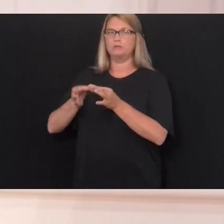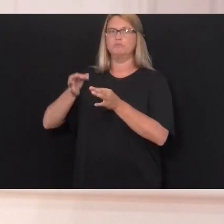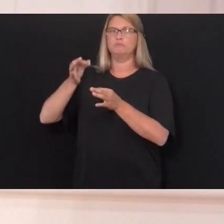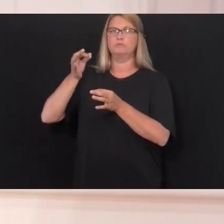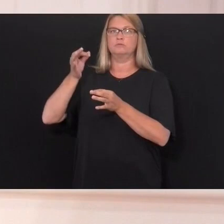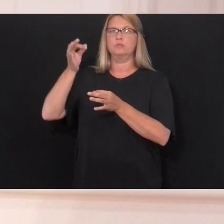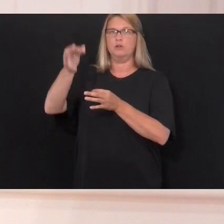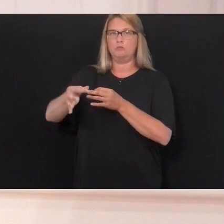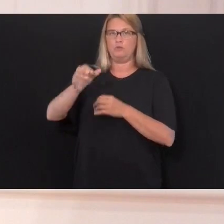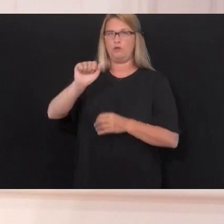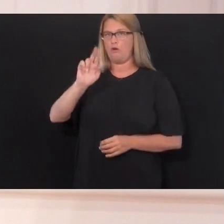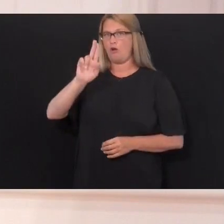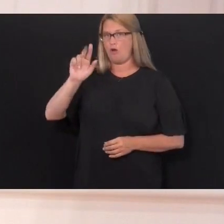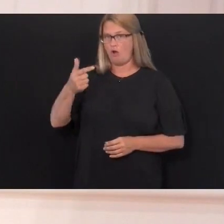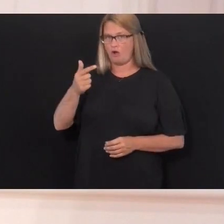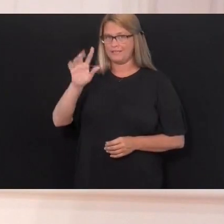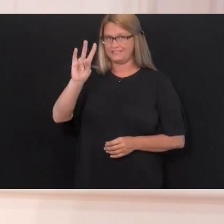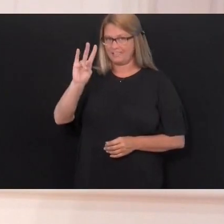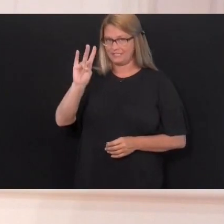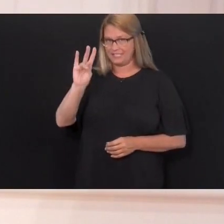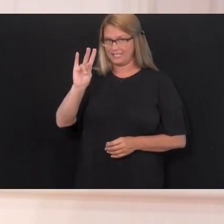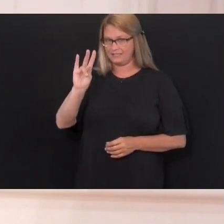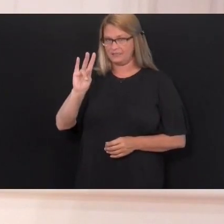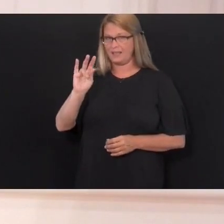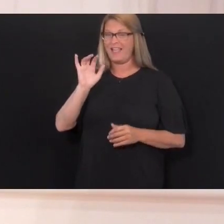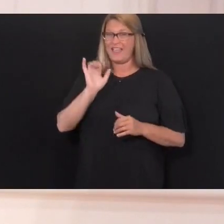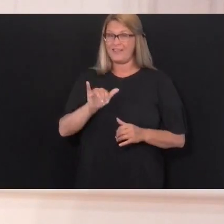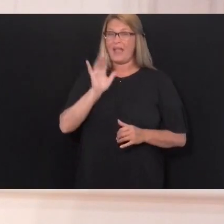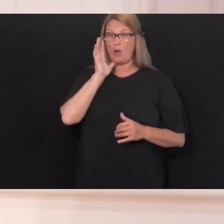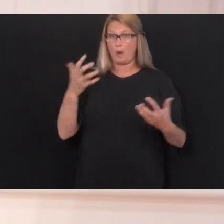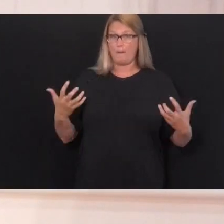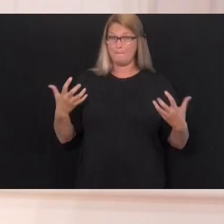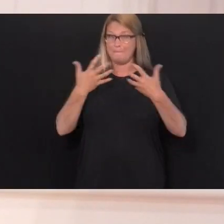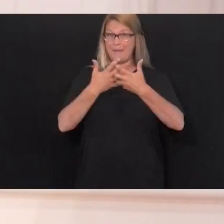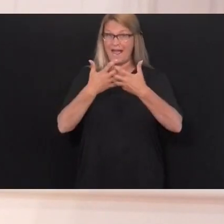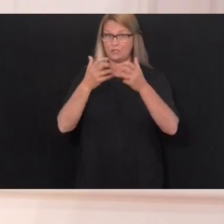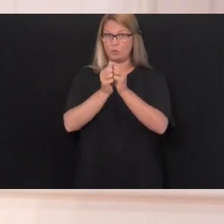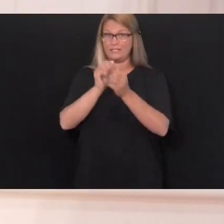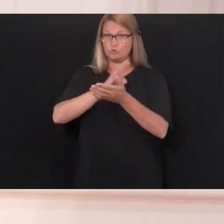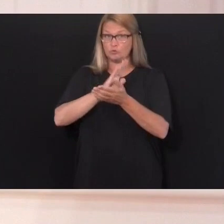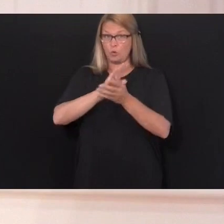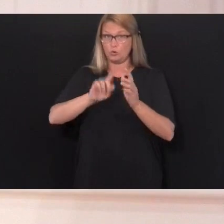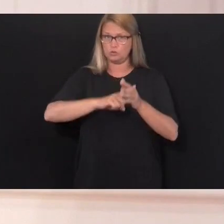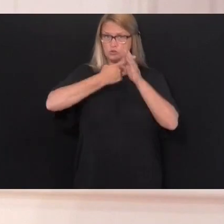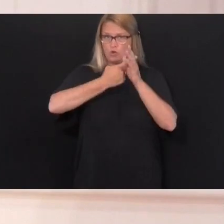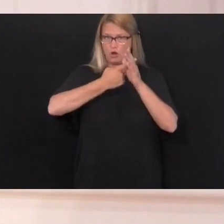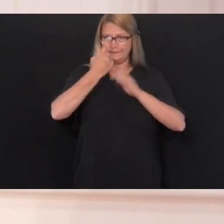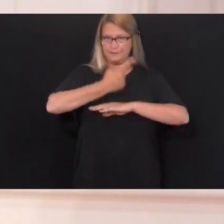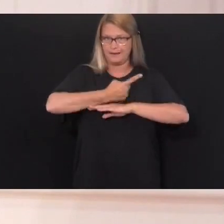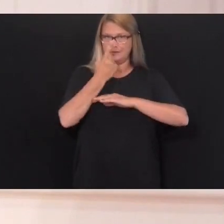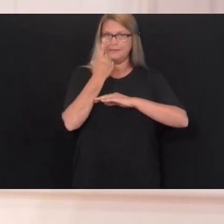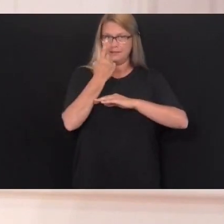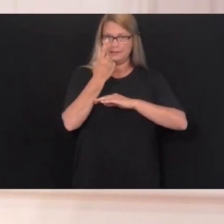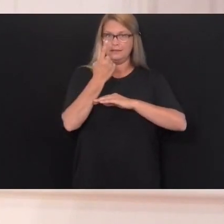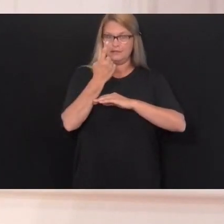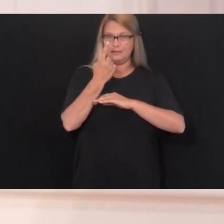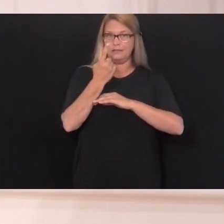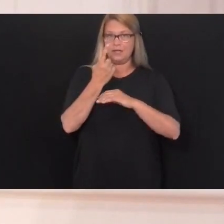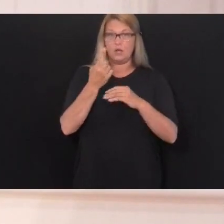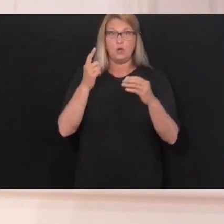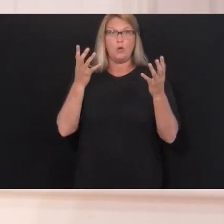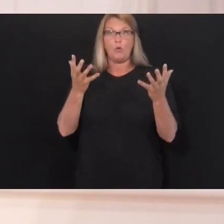and getting tested, West Virginia. The more we test, the more we know. We've now sent out $38 million to our